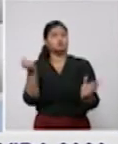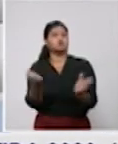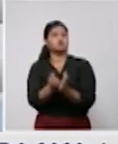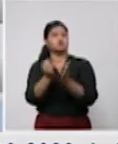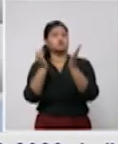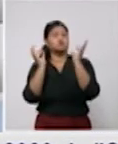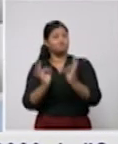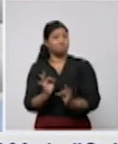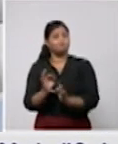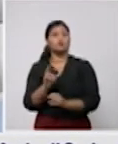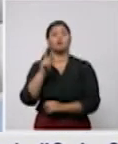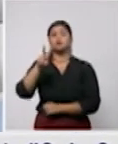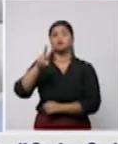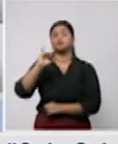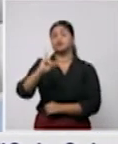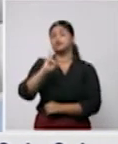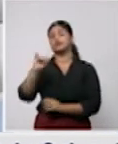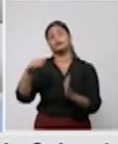currently stands at